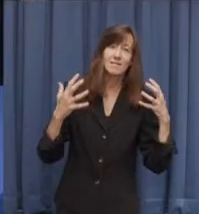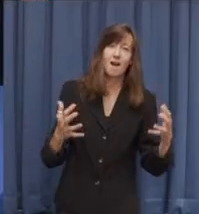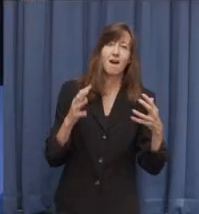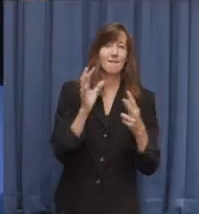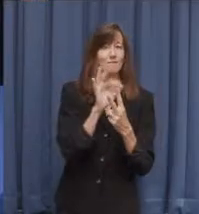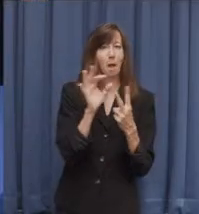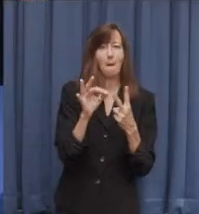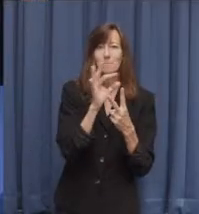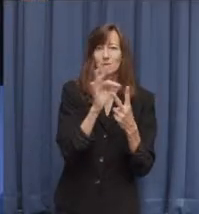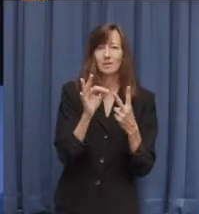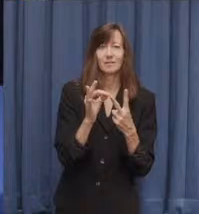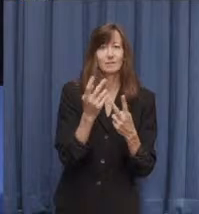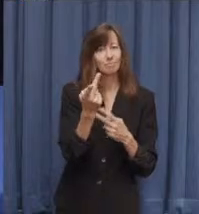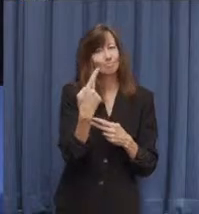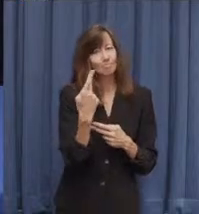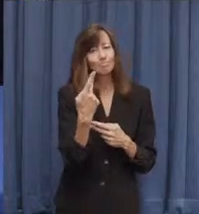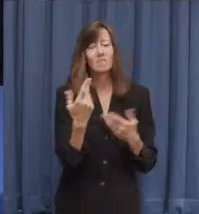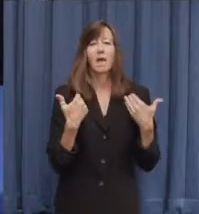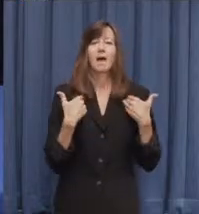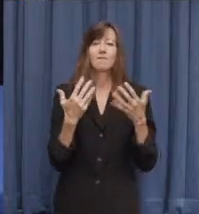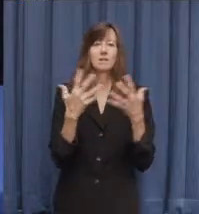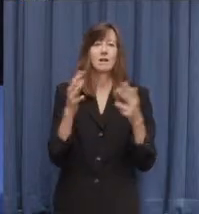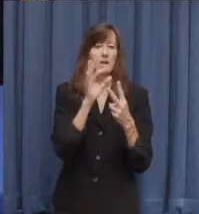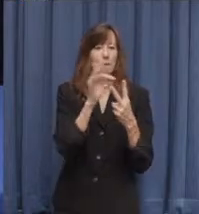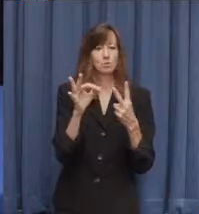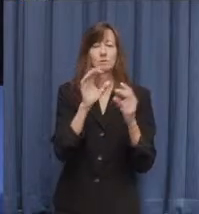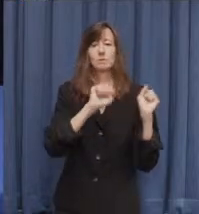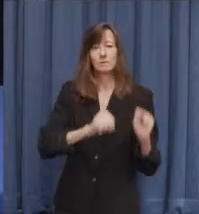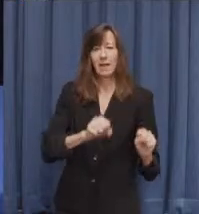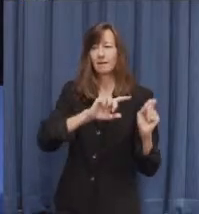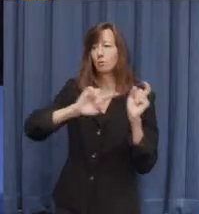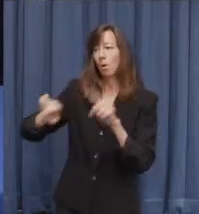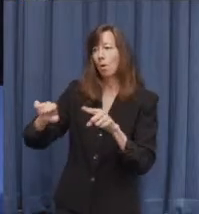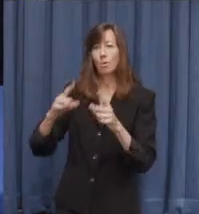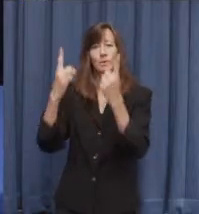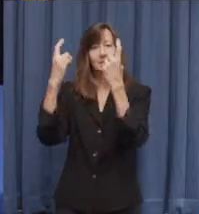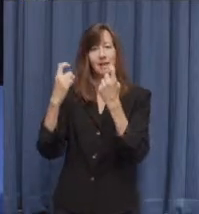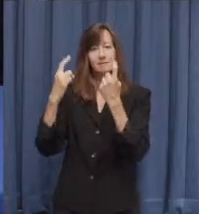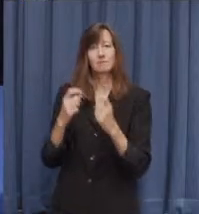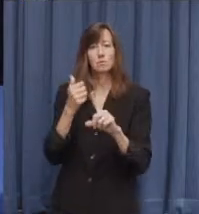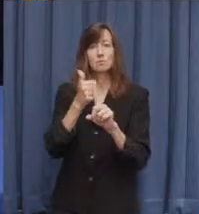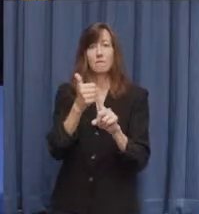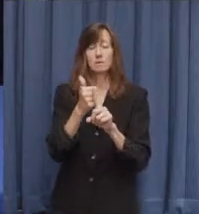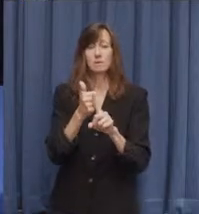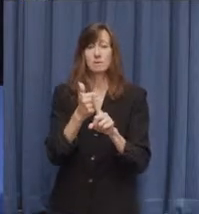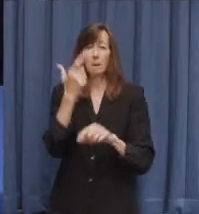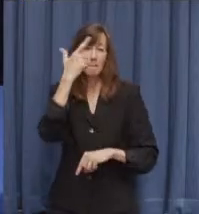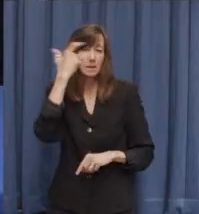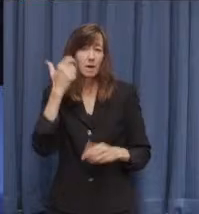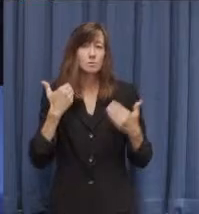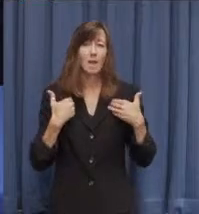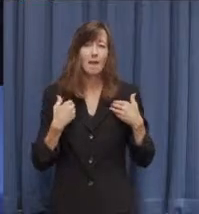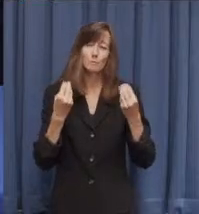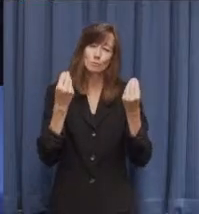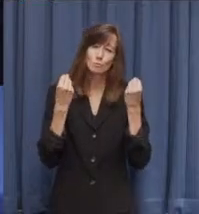of ways that you can be tested. Again, at this point, because we have that robust capacity and because we want to stay ahead of this,